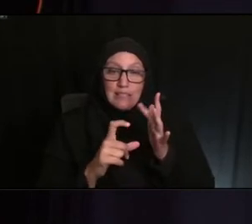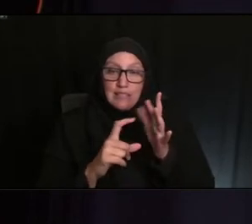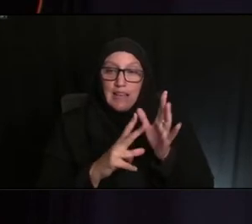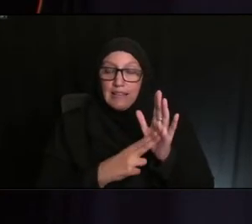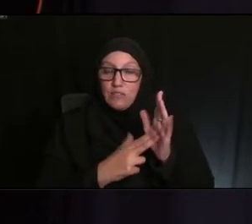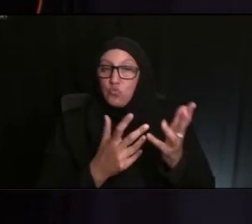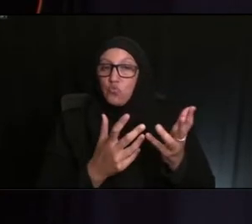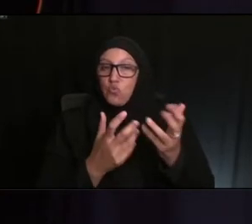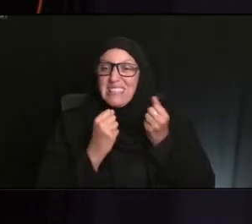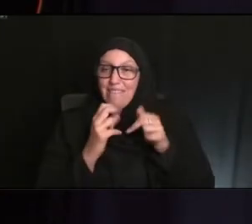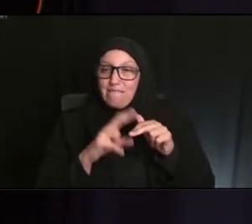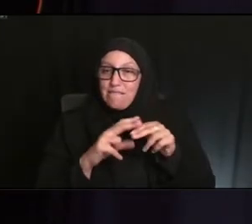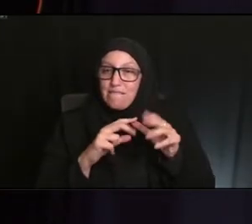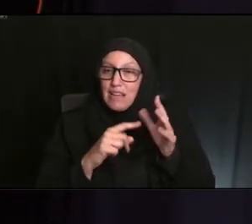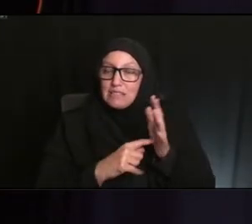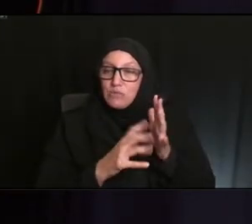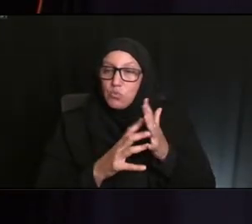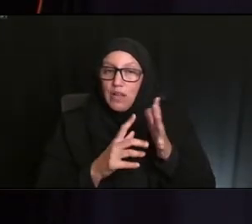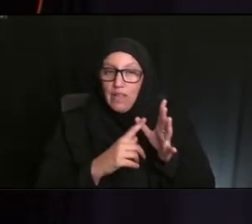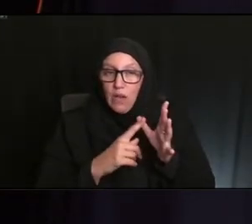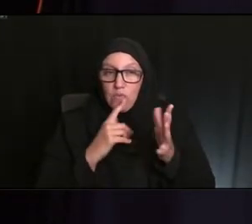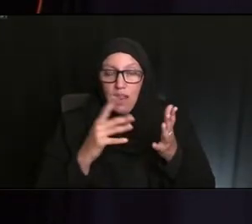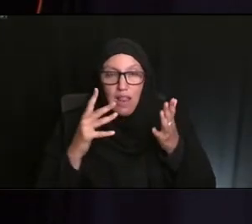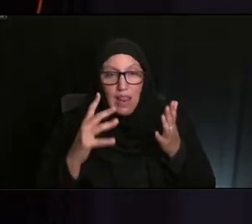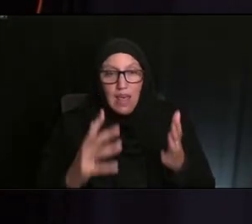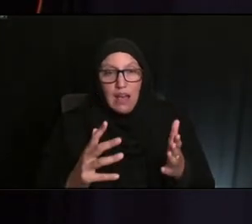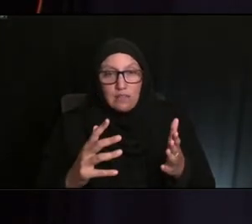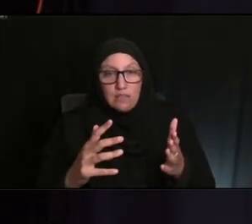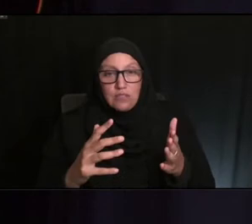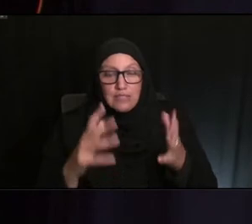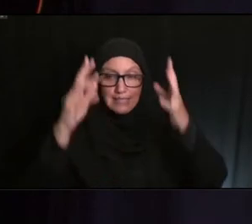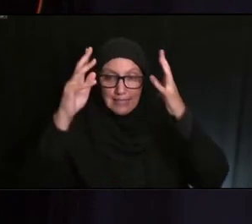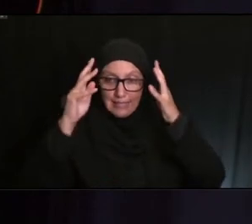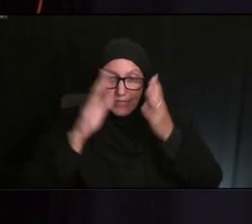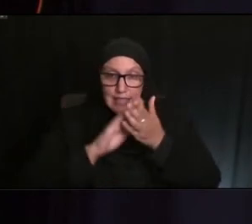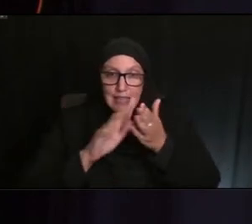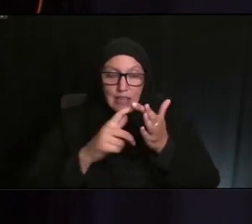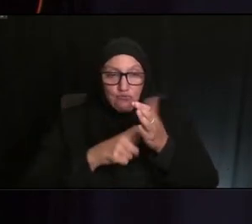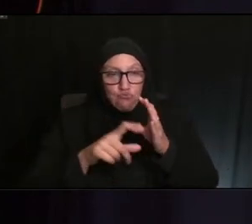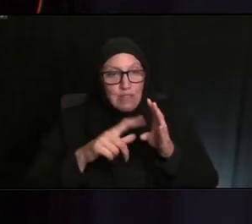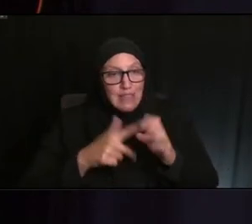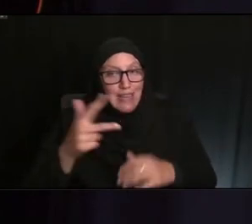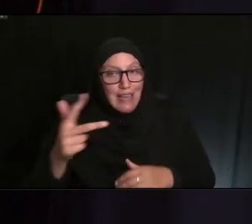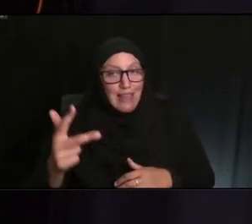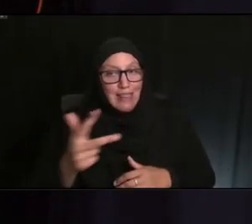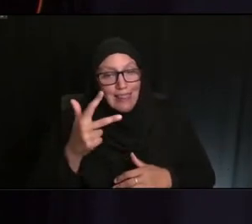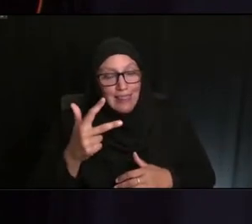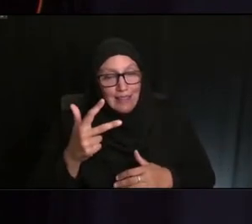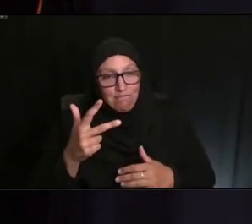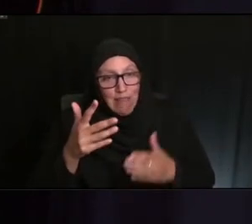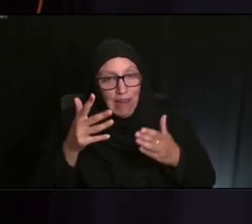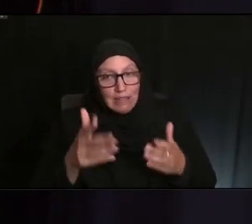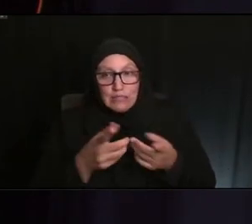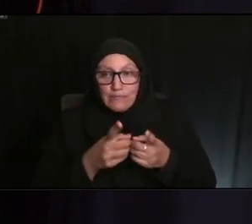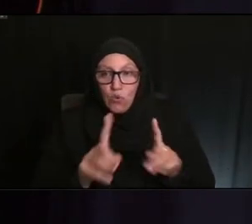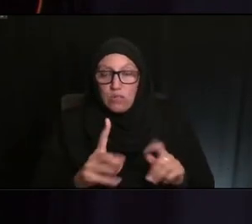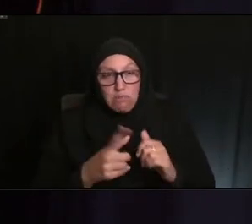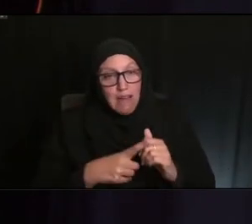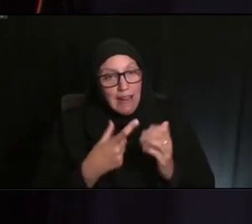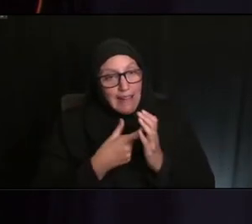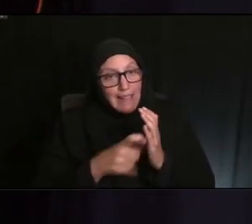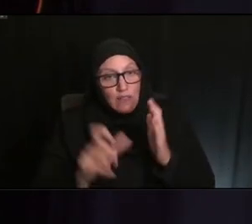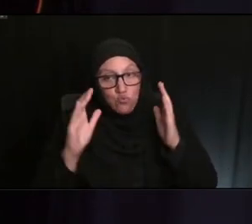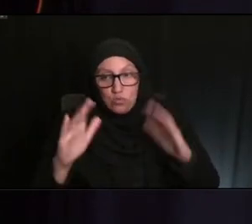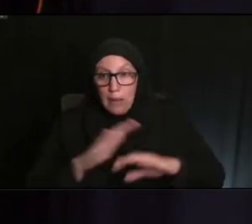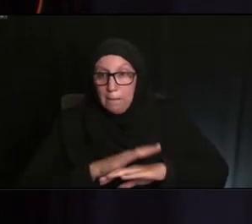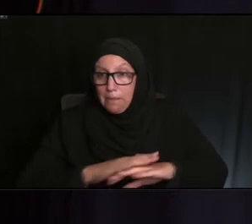would allow King Henry VIII to get divorced. But with the Catholic Church, there's no divorce. So then King Henry VIII was